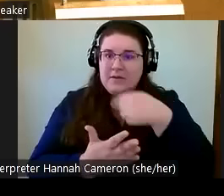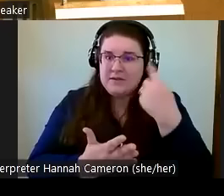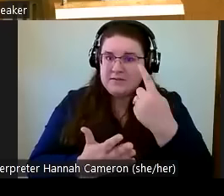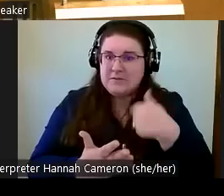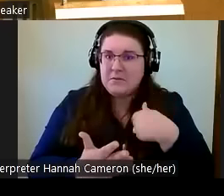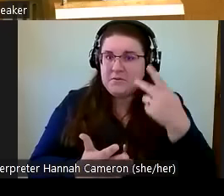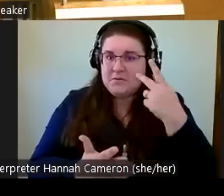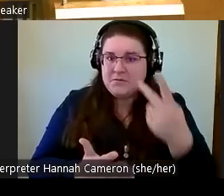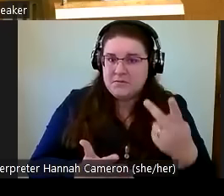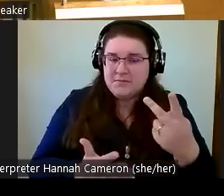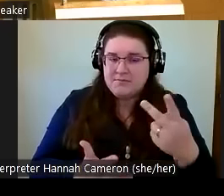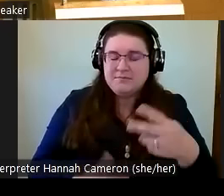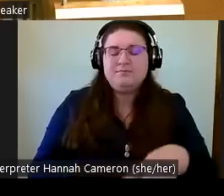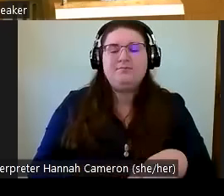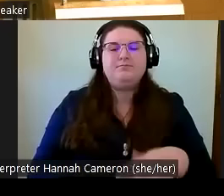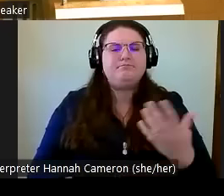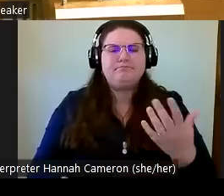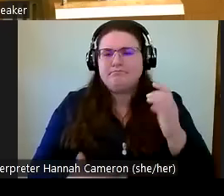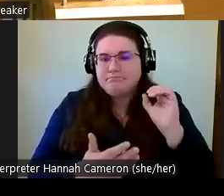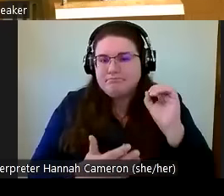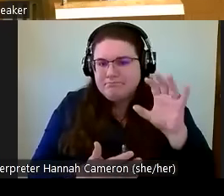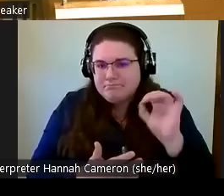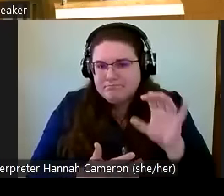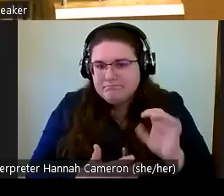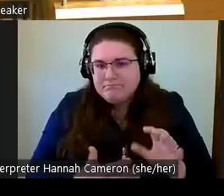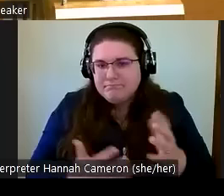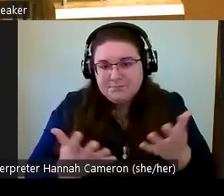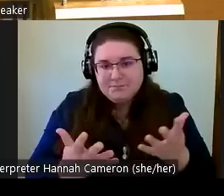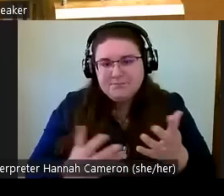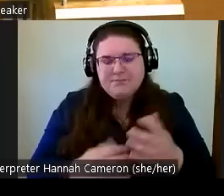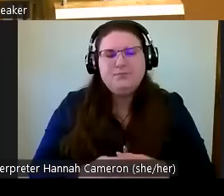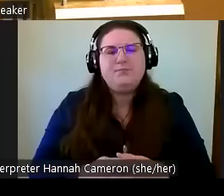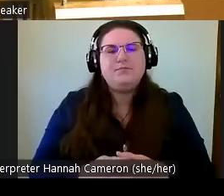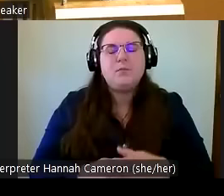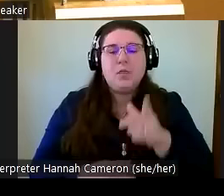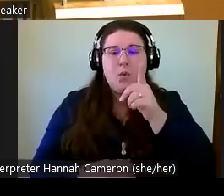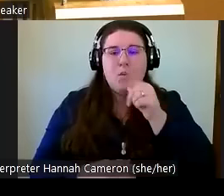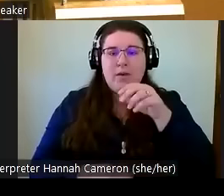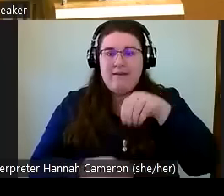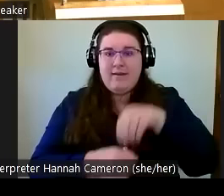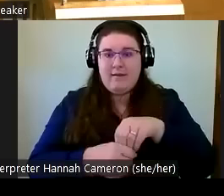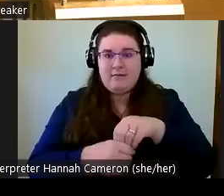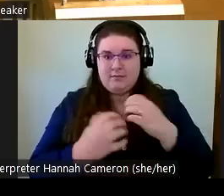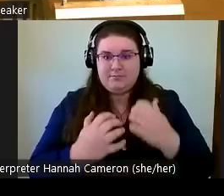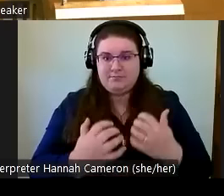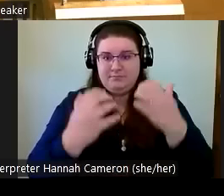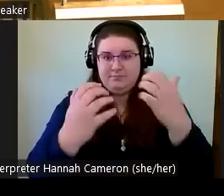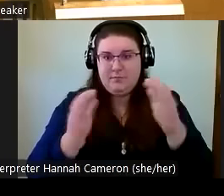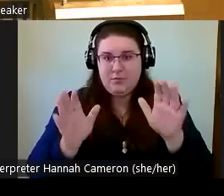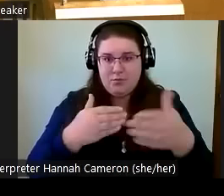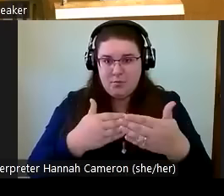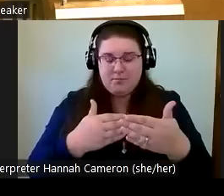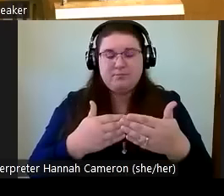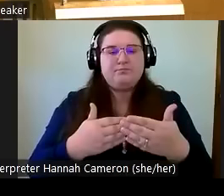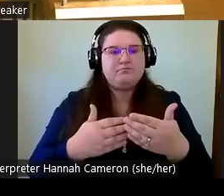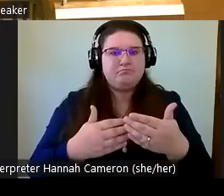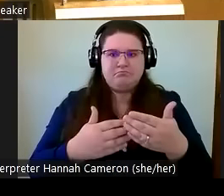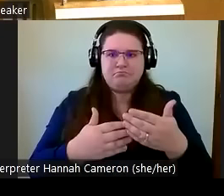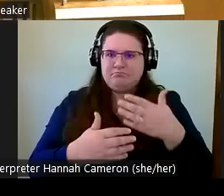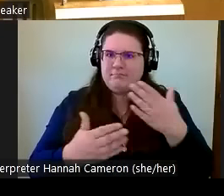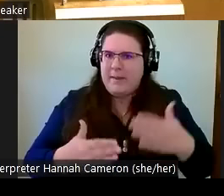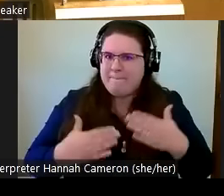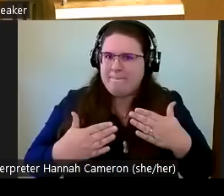The housekeeping includes that for those of you who are here in the room, we're so glad you're here and enjoying lunch. We will